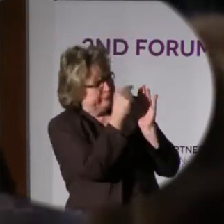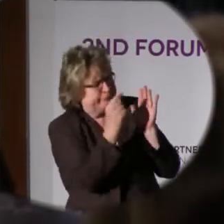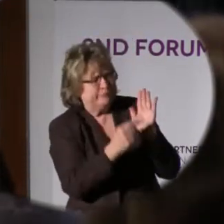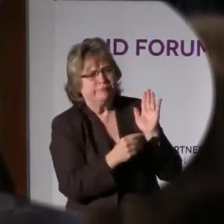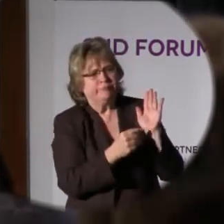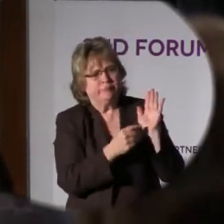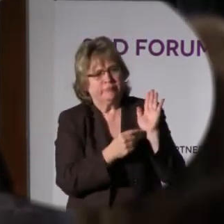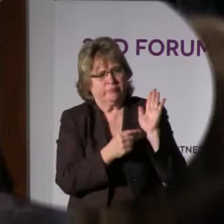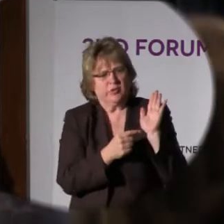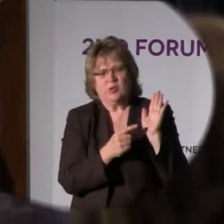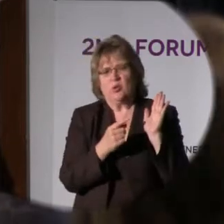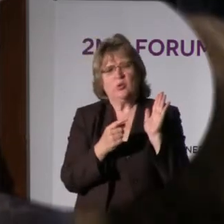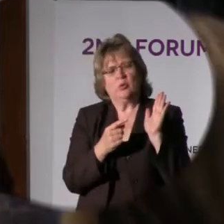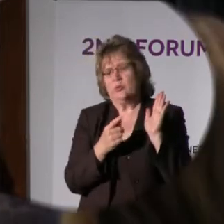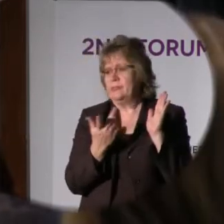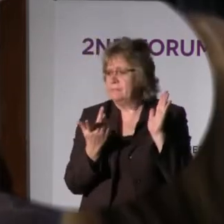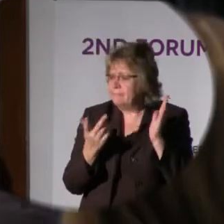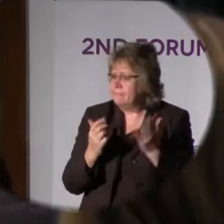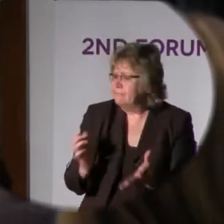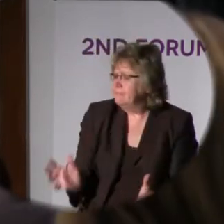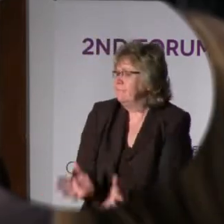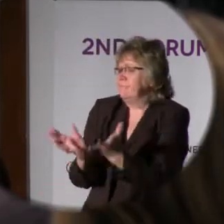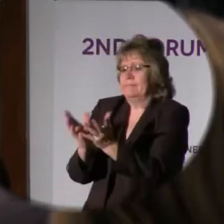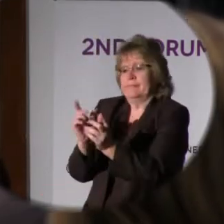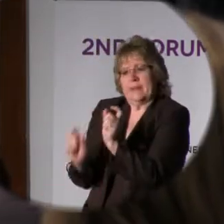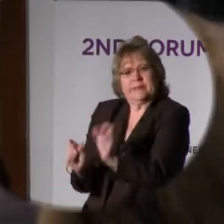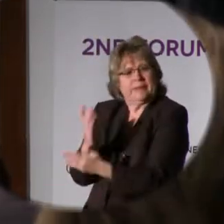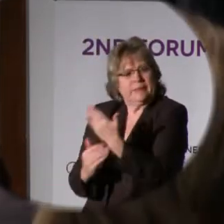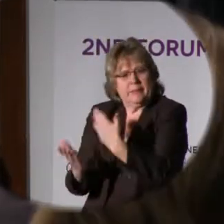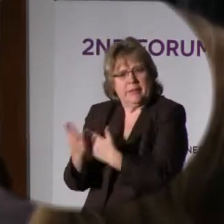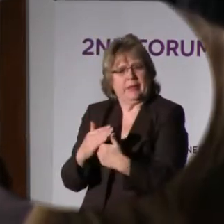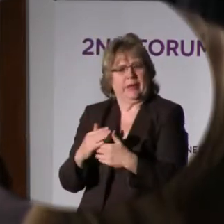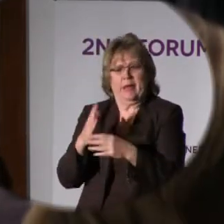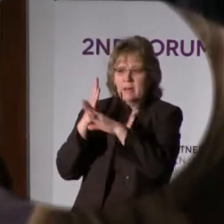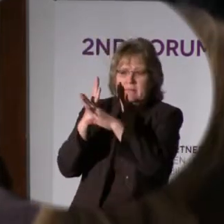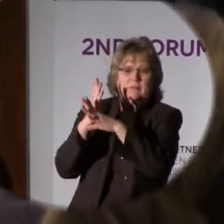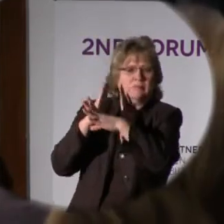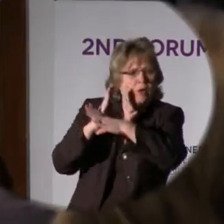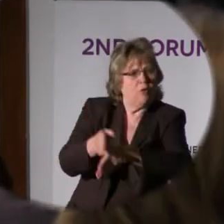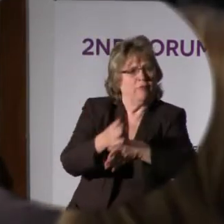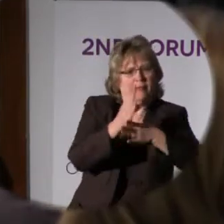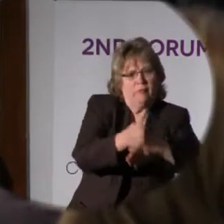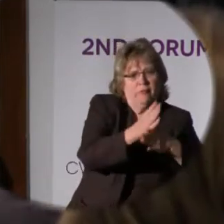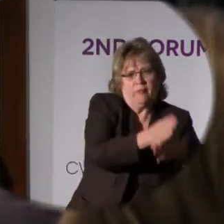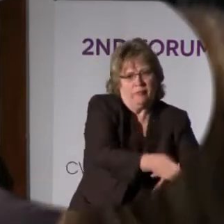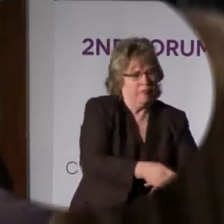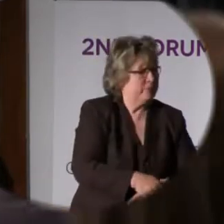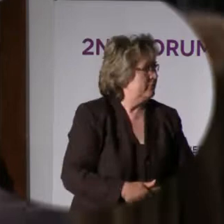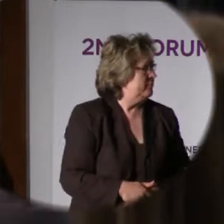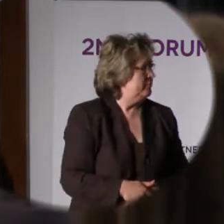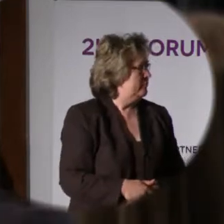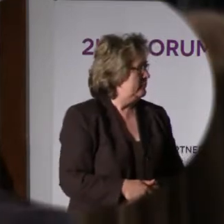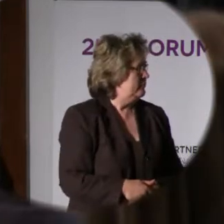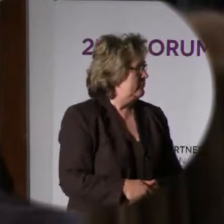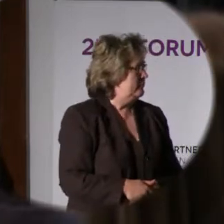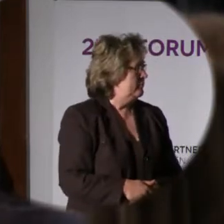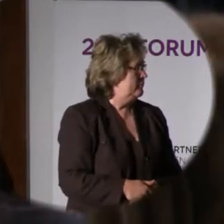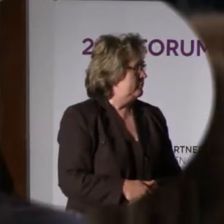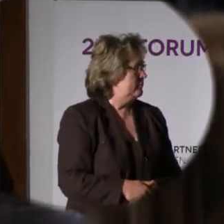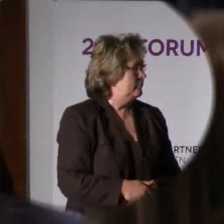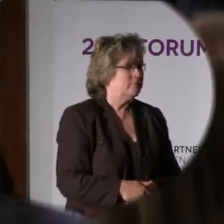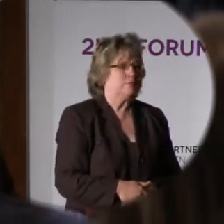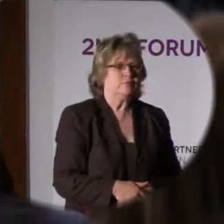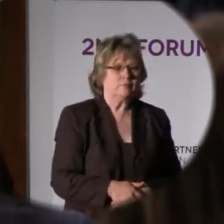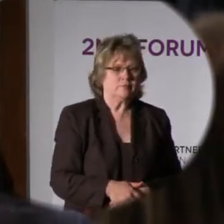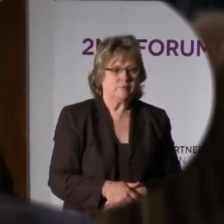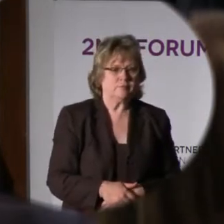disability-friendly paths. Special needs education learners are also benefiting from inclusive